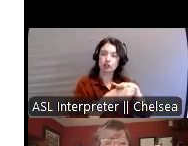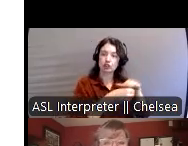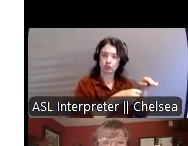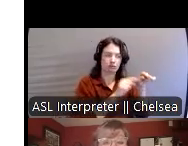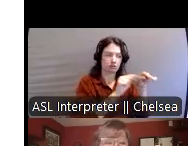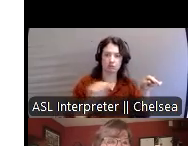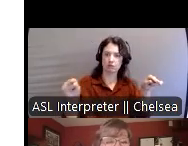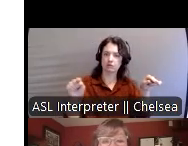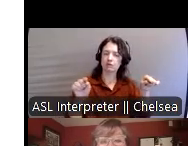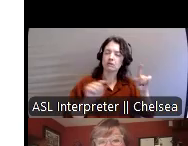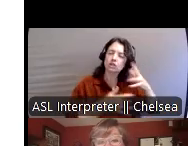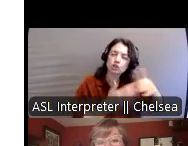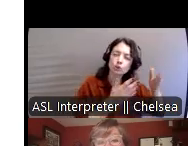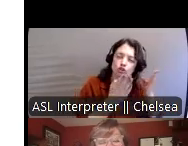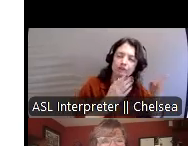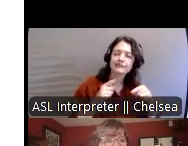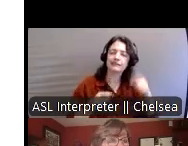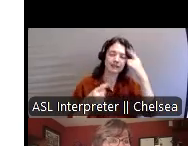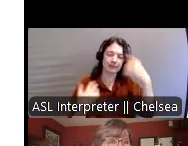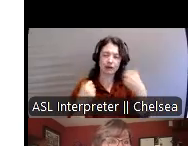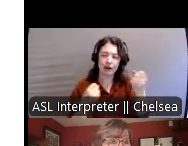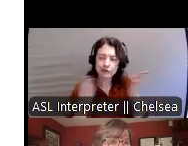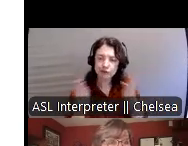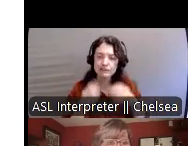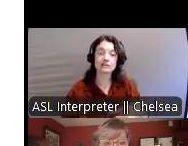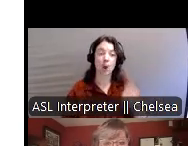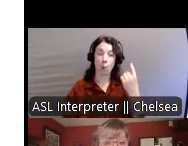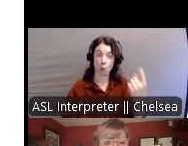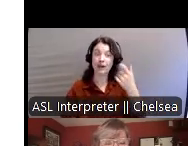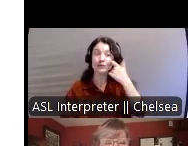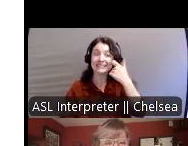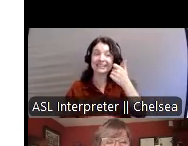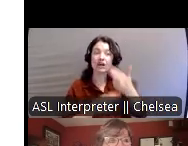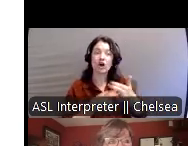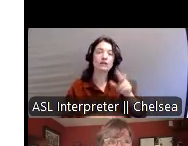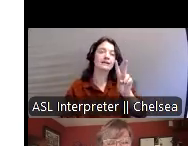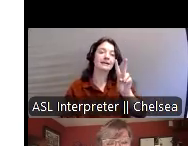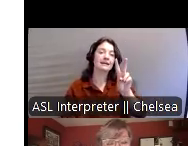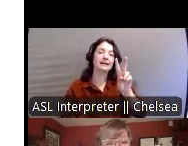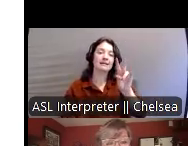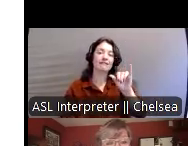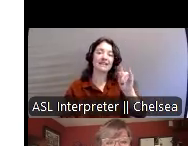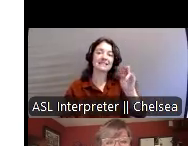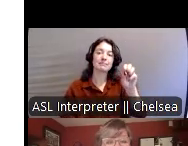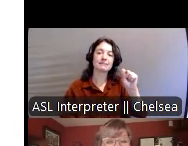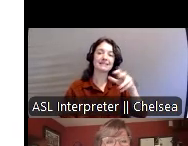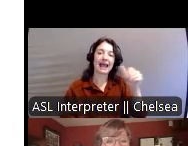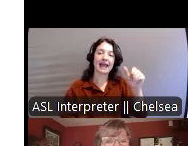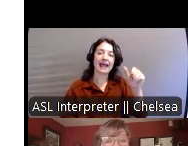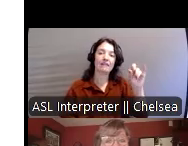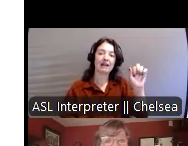is the Victims and Survivors of Crime Week grant, which was just issued by Justice Canada. Next slide.